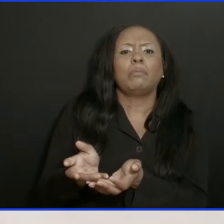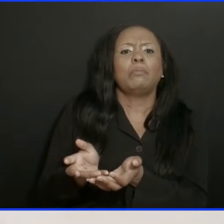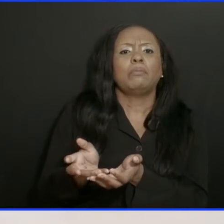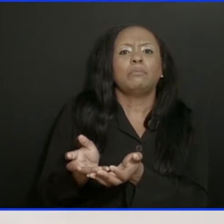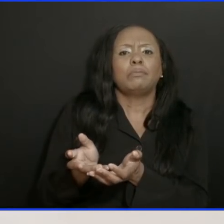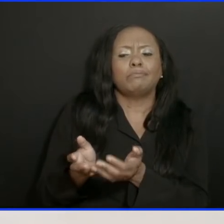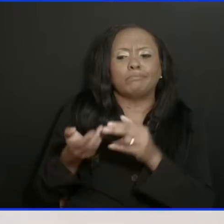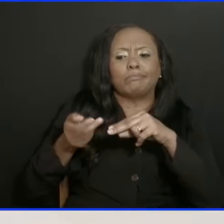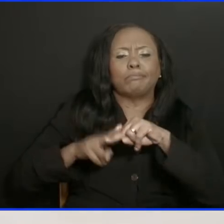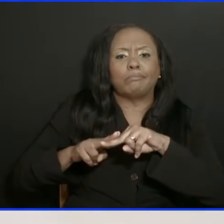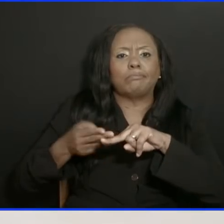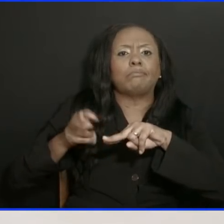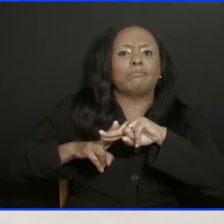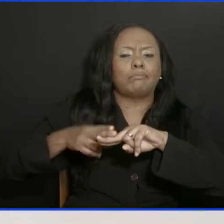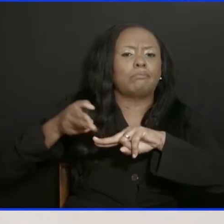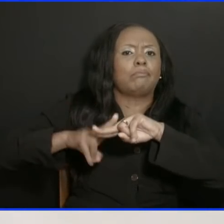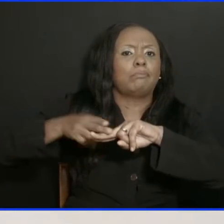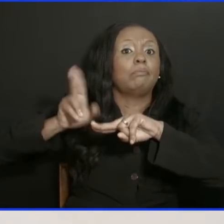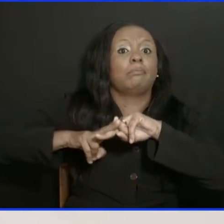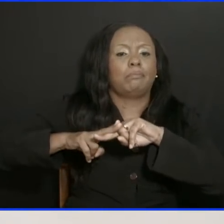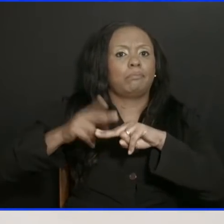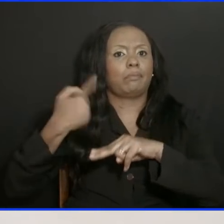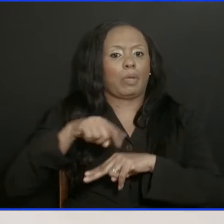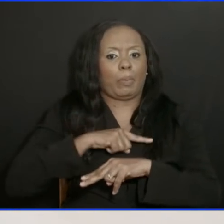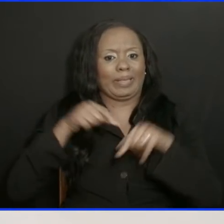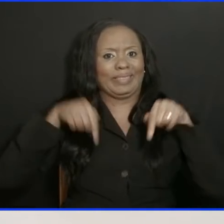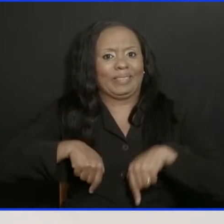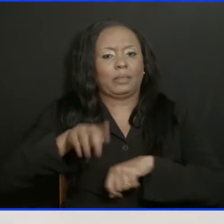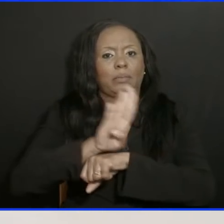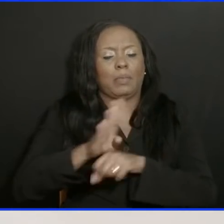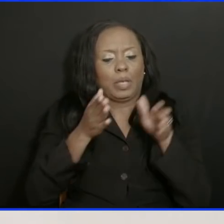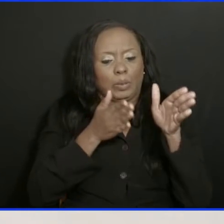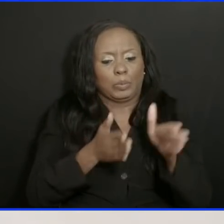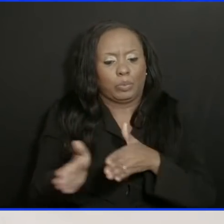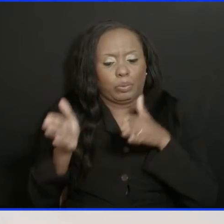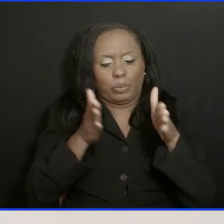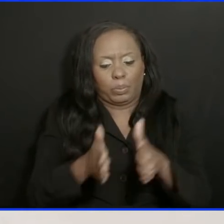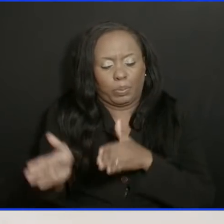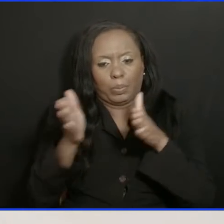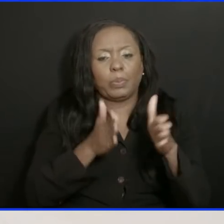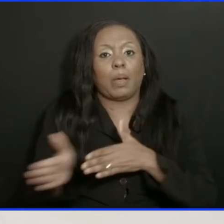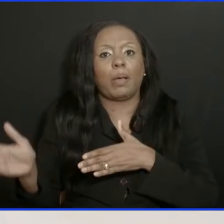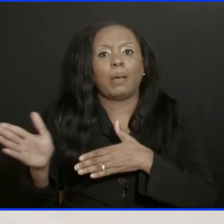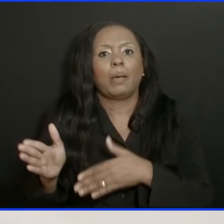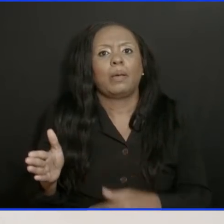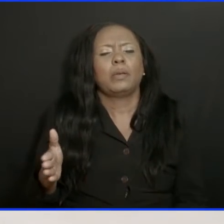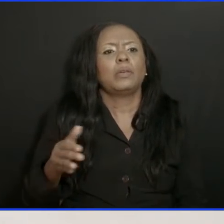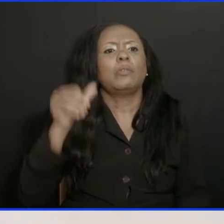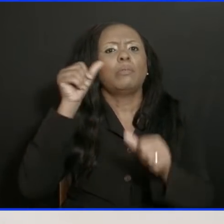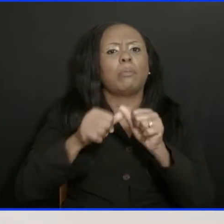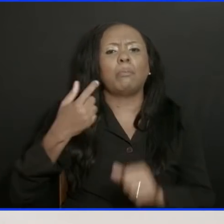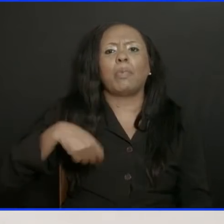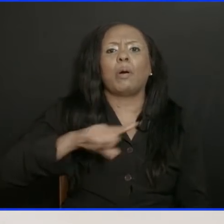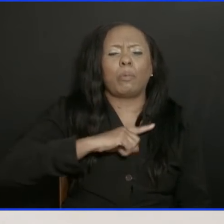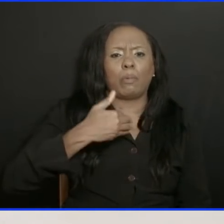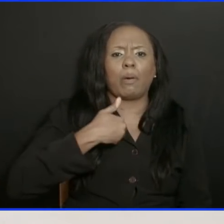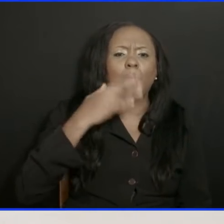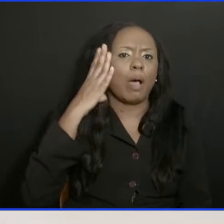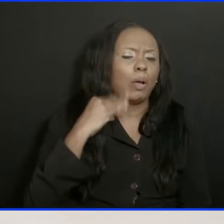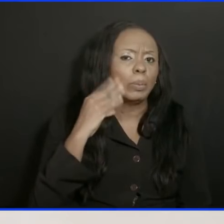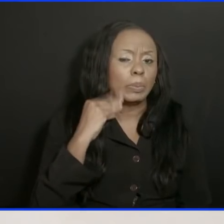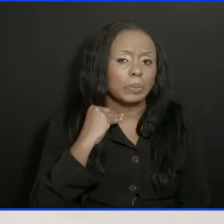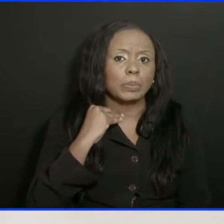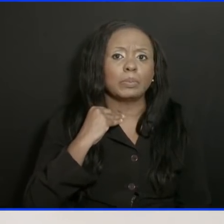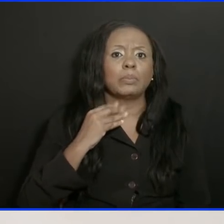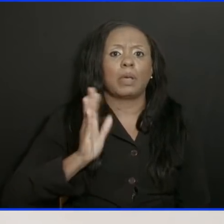we have been preparing ourselves as best we can, drawing on the experience that we would have had as a country and as a team. And I'm happy